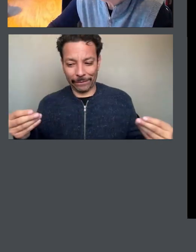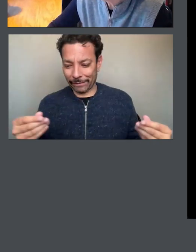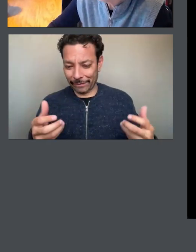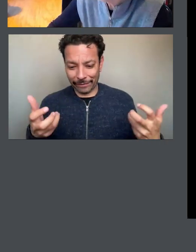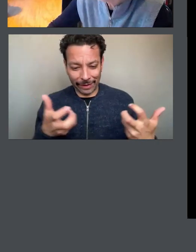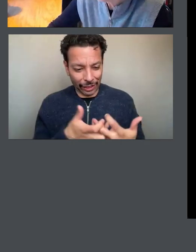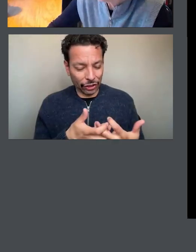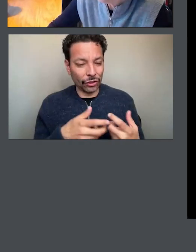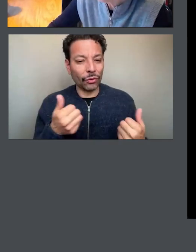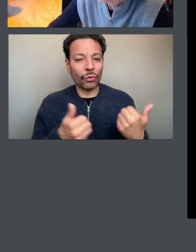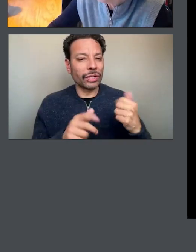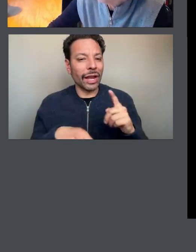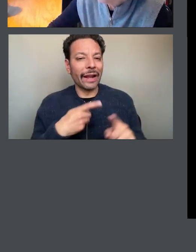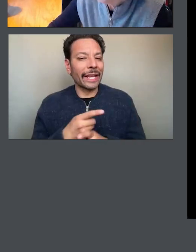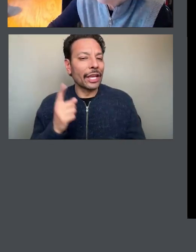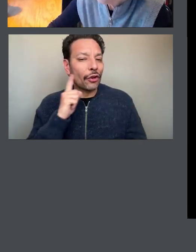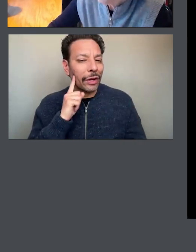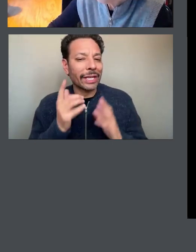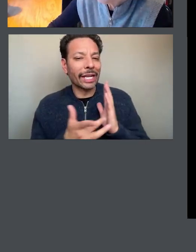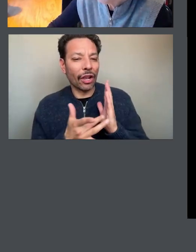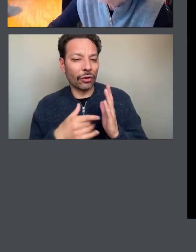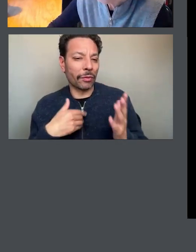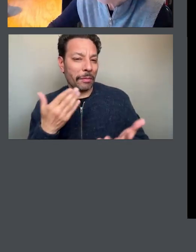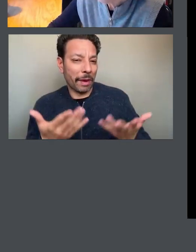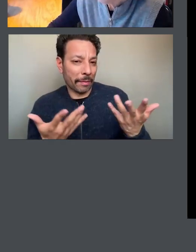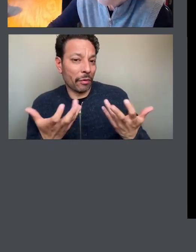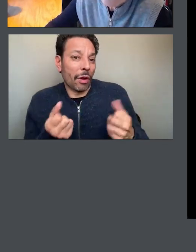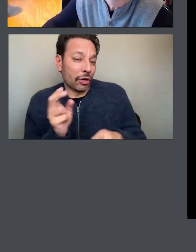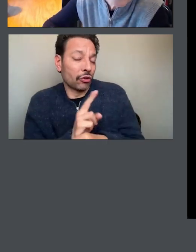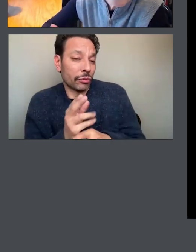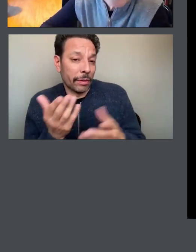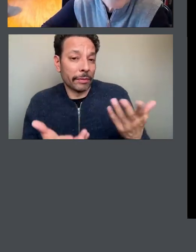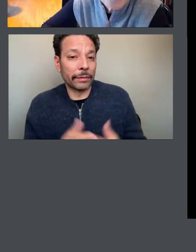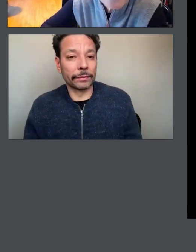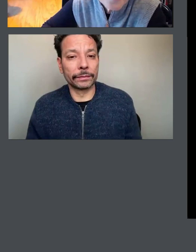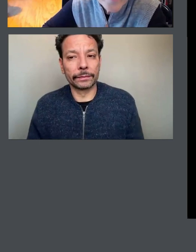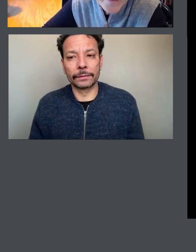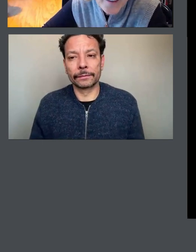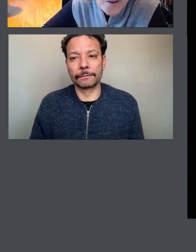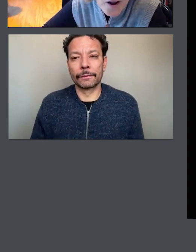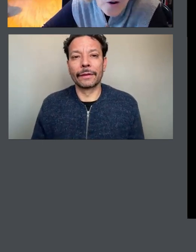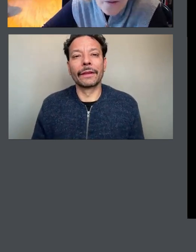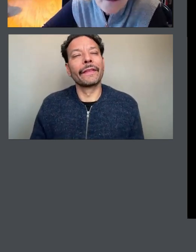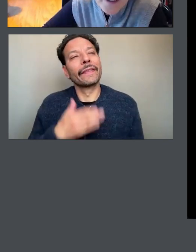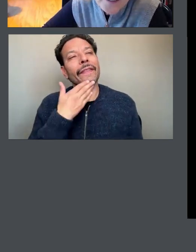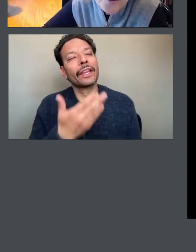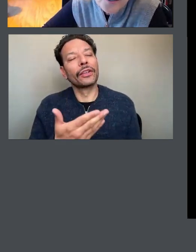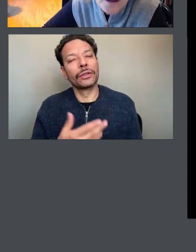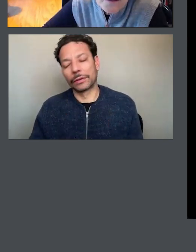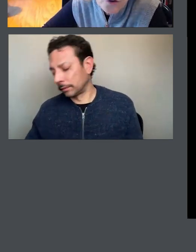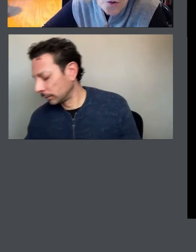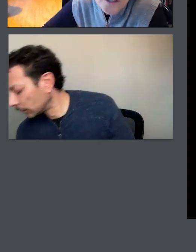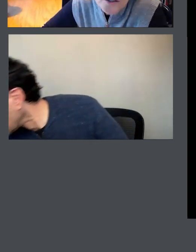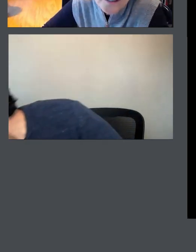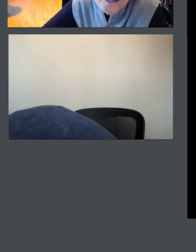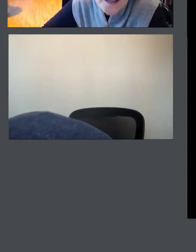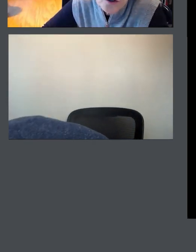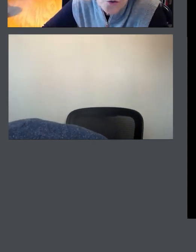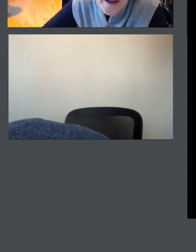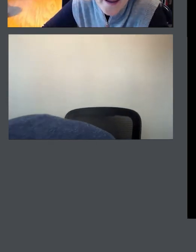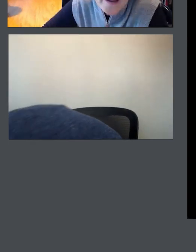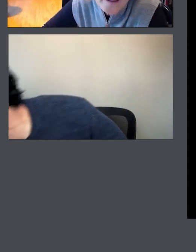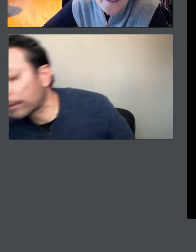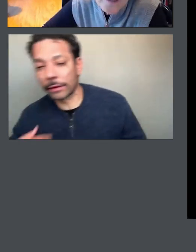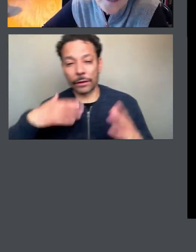type of hearing technology we might want to use. So thank you. I hope I've answered some of the questions that